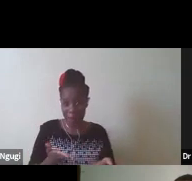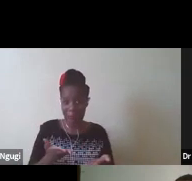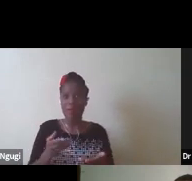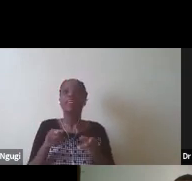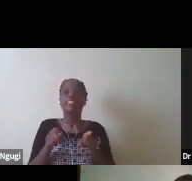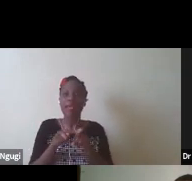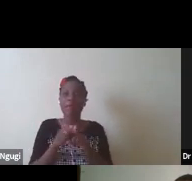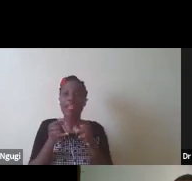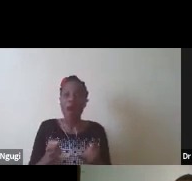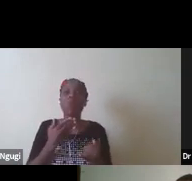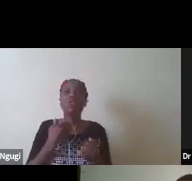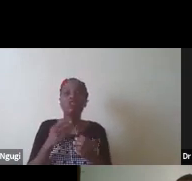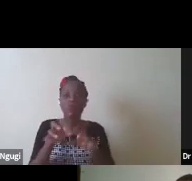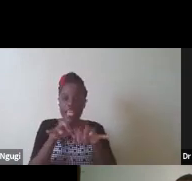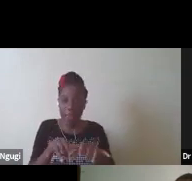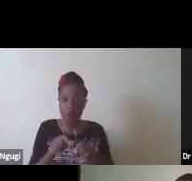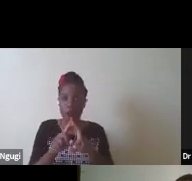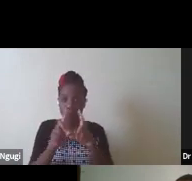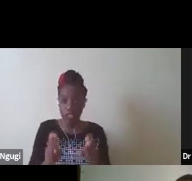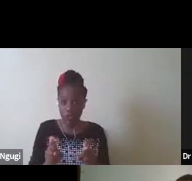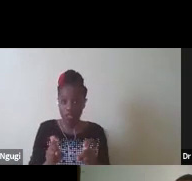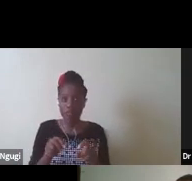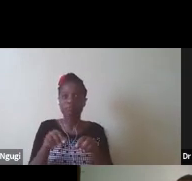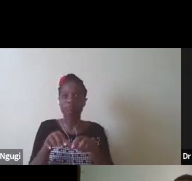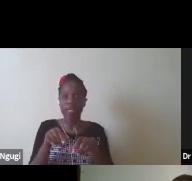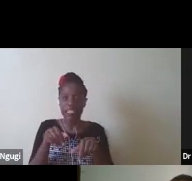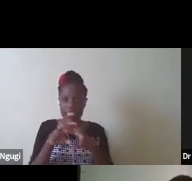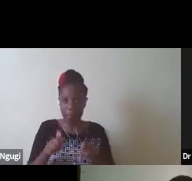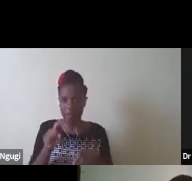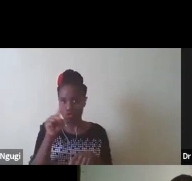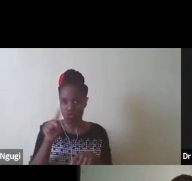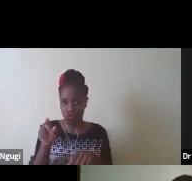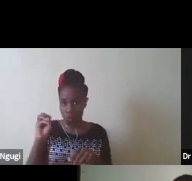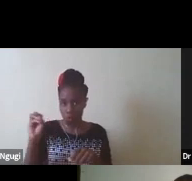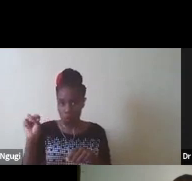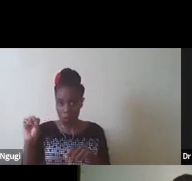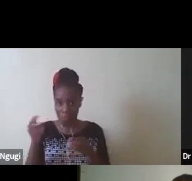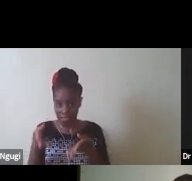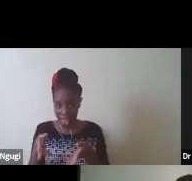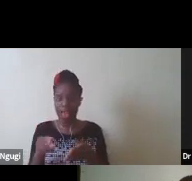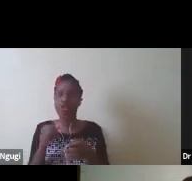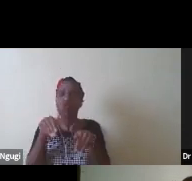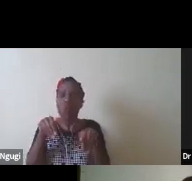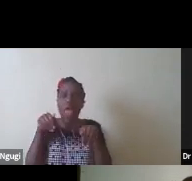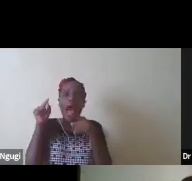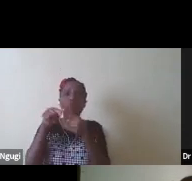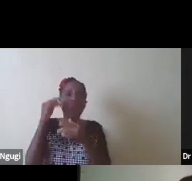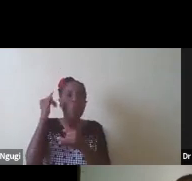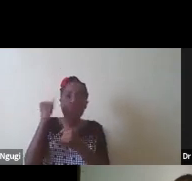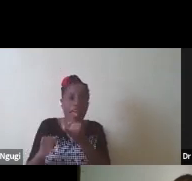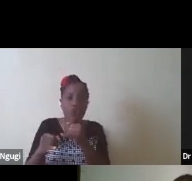your questions on the chat area. We don't have to wait until the Q&A session for you to ask questions. But I'd like to